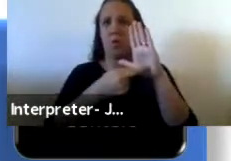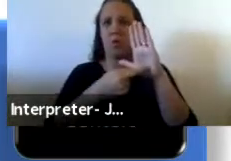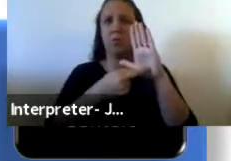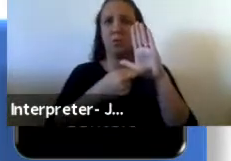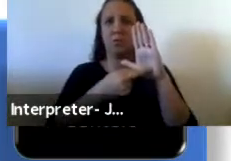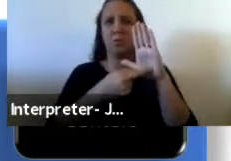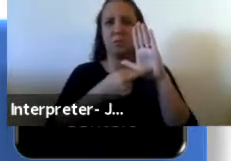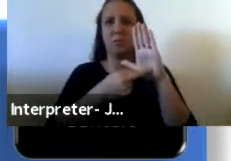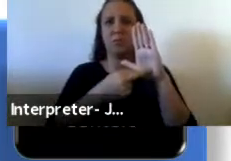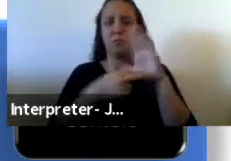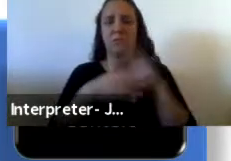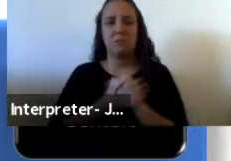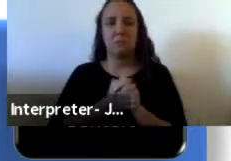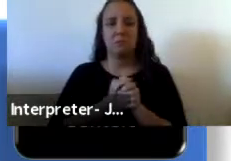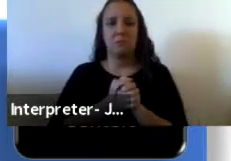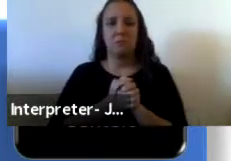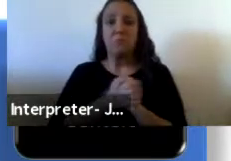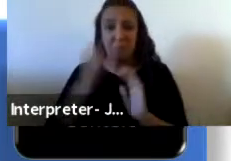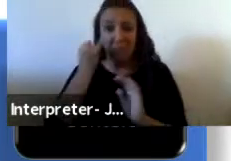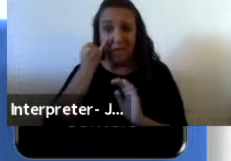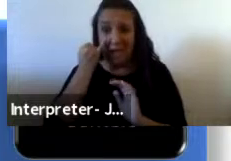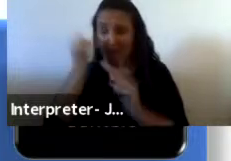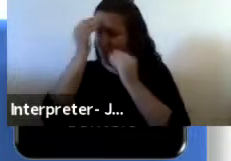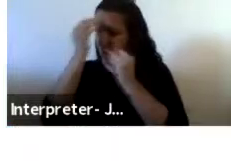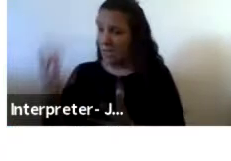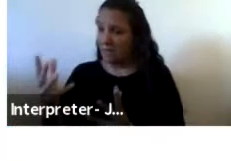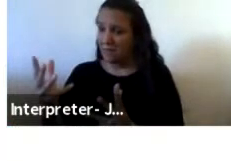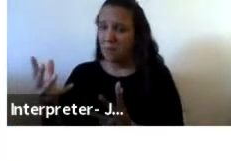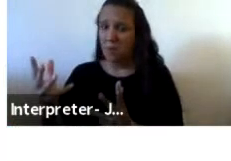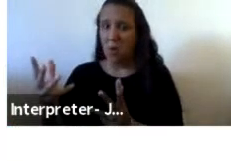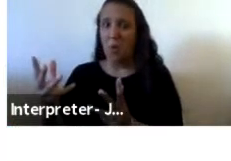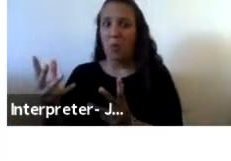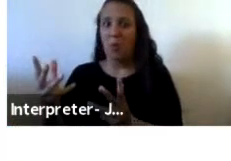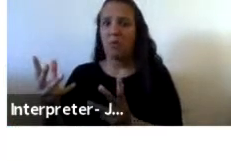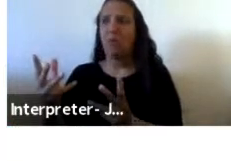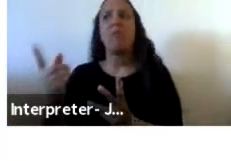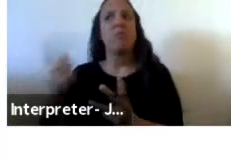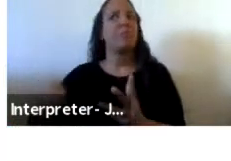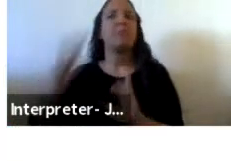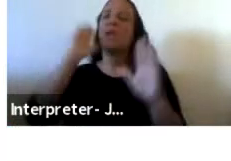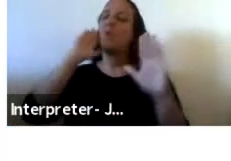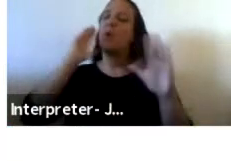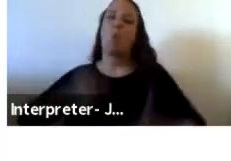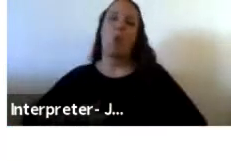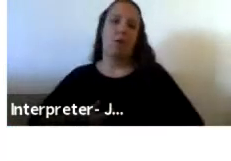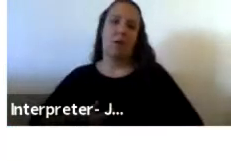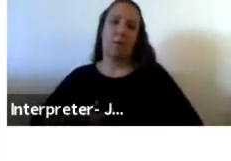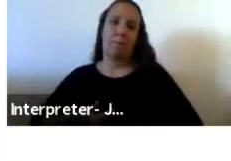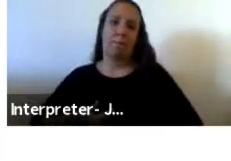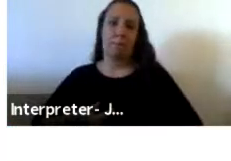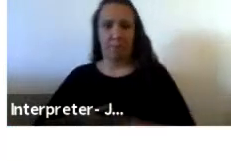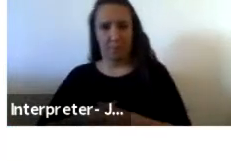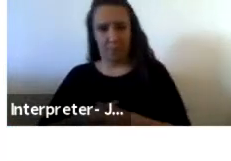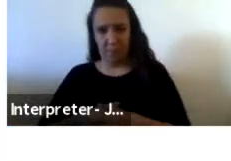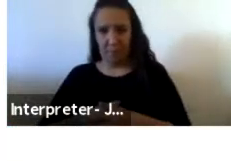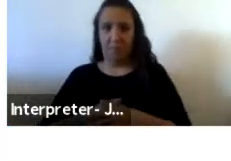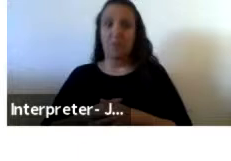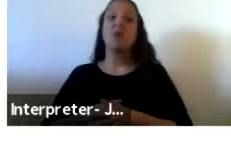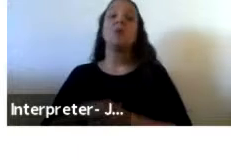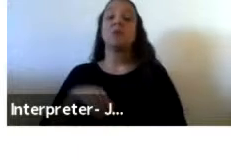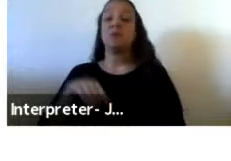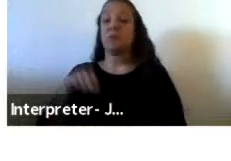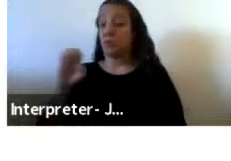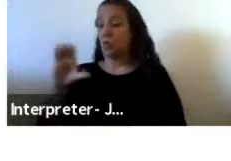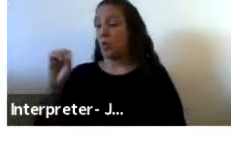people are going to be welcoming, because at the end of the day, we're all in this together. So if you look at the bricks versus clicks, so e-commerce, yeah, it's